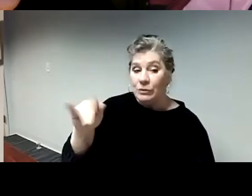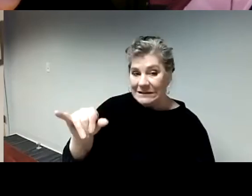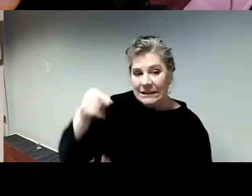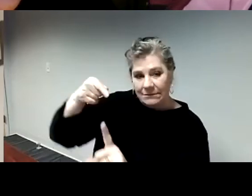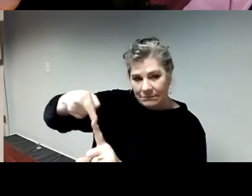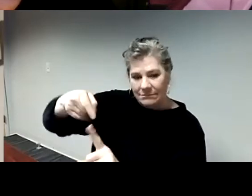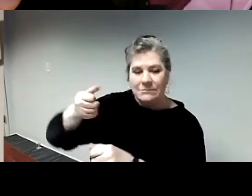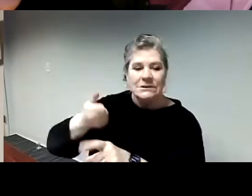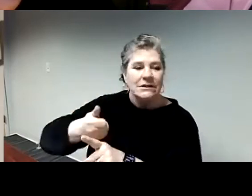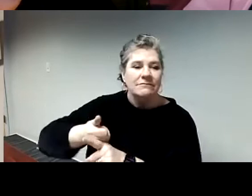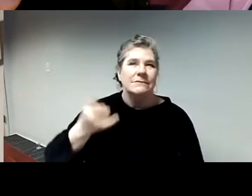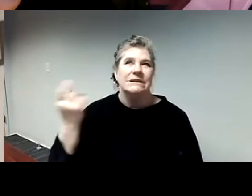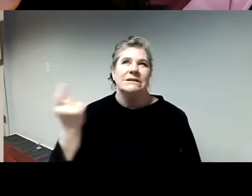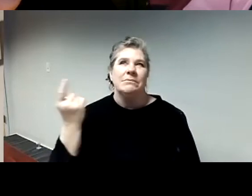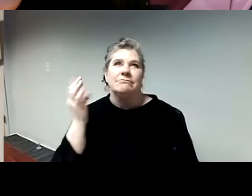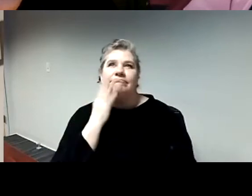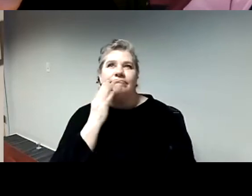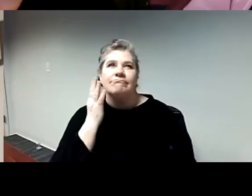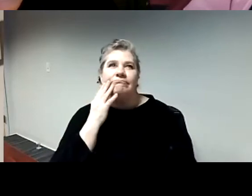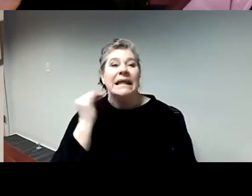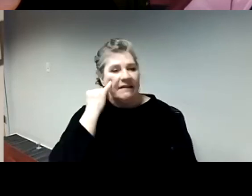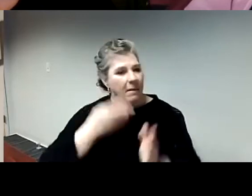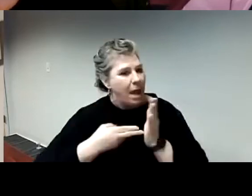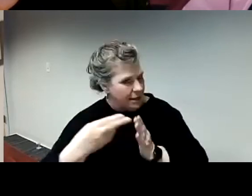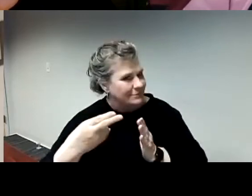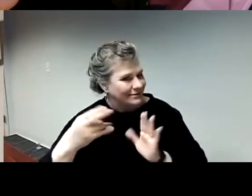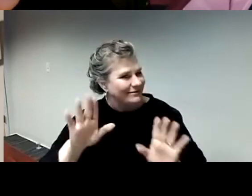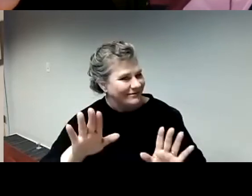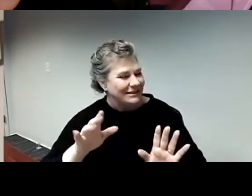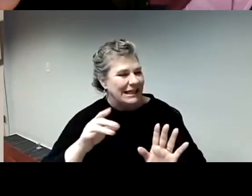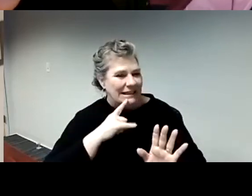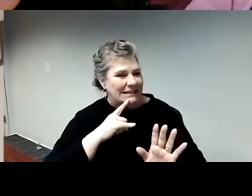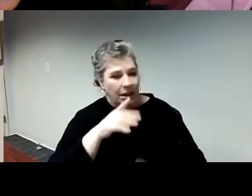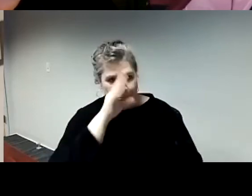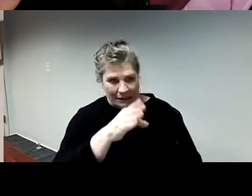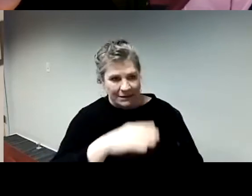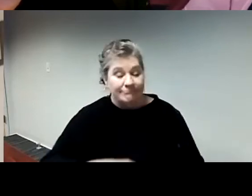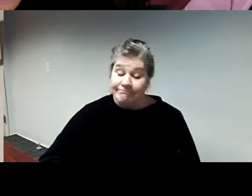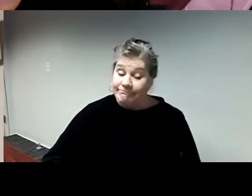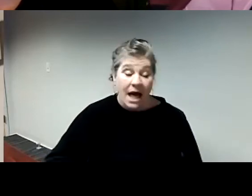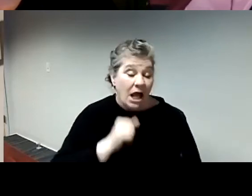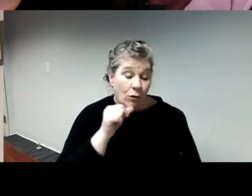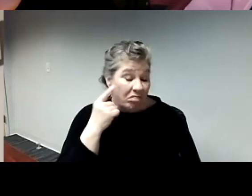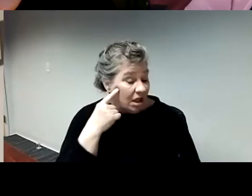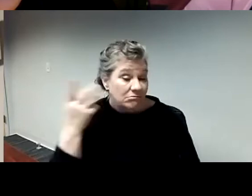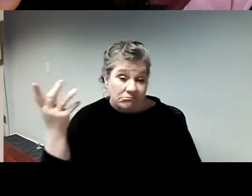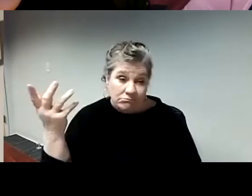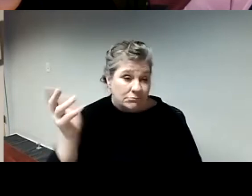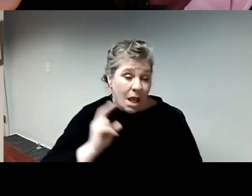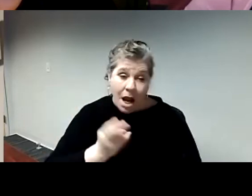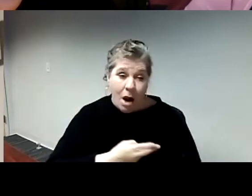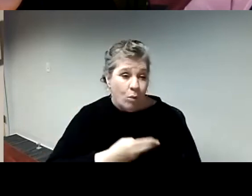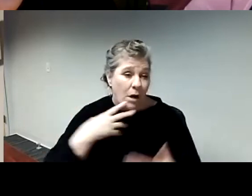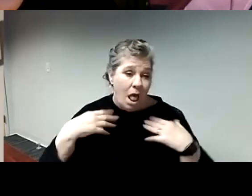is something that, if I'm being completely honest and saying this bluntly, like, I don't think it's something that our